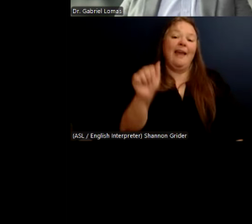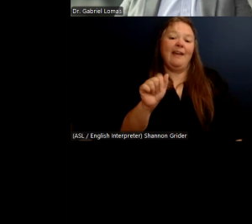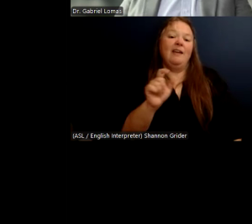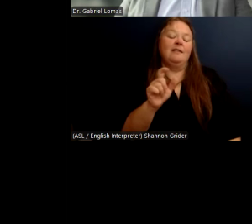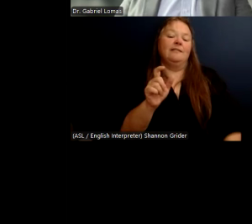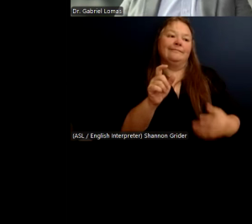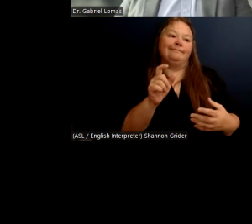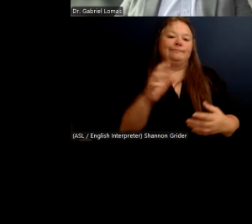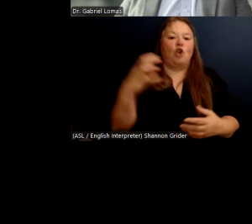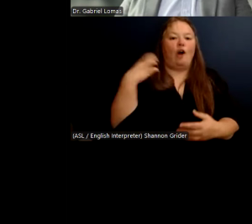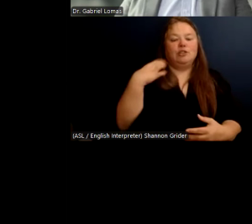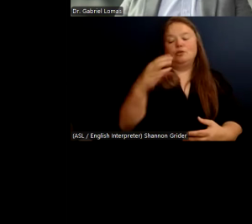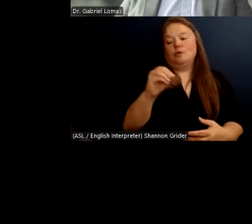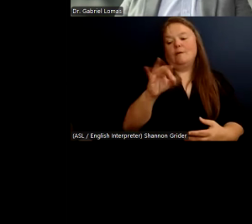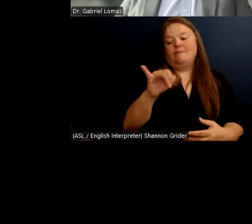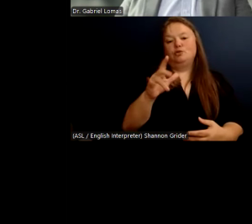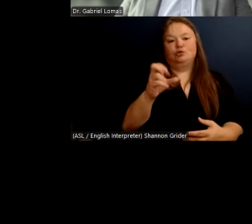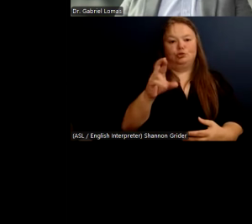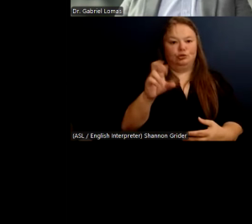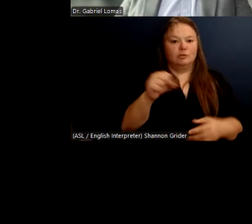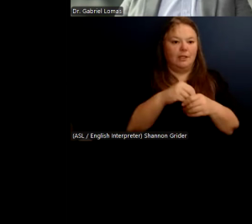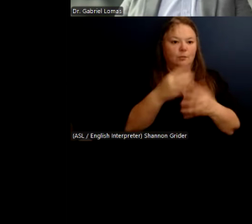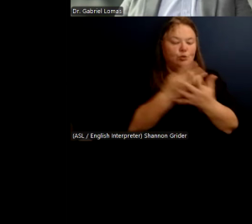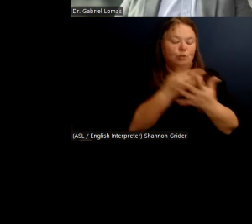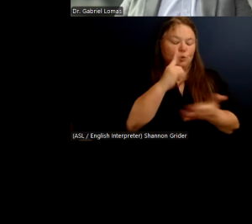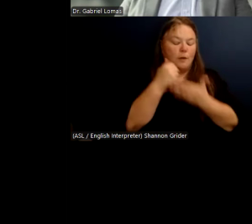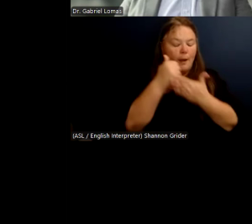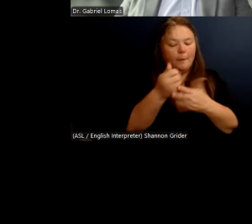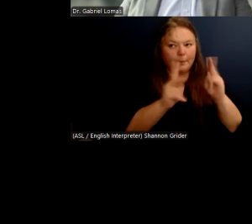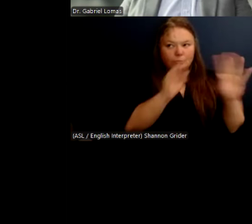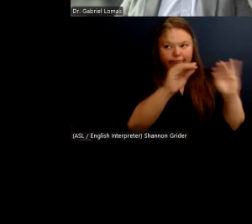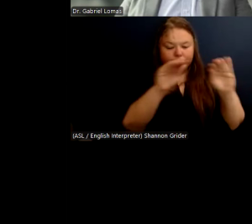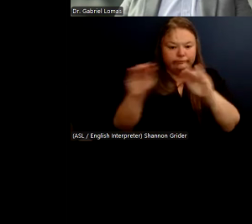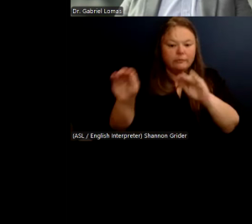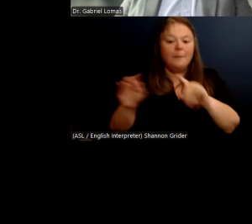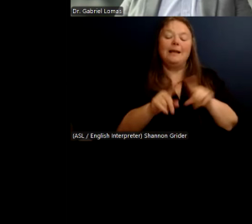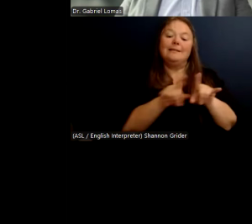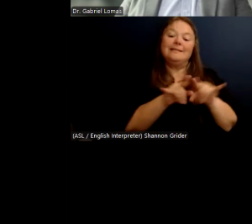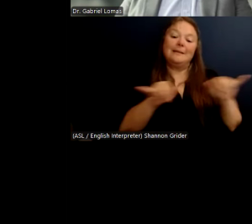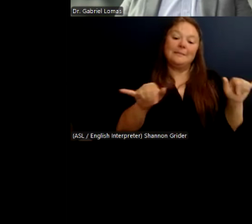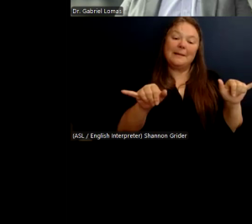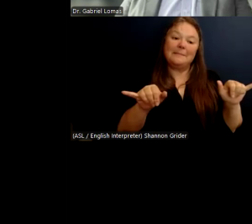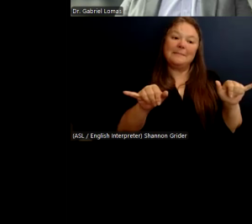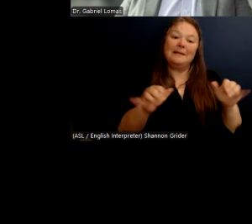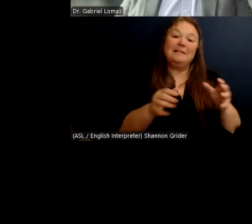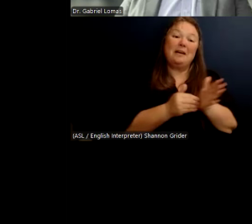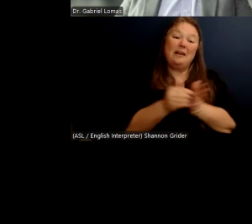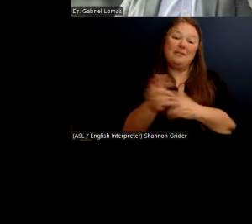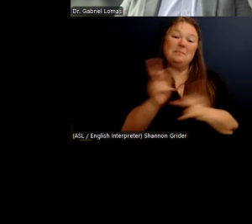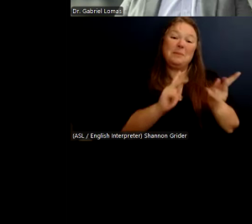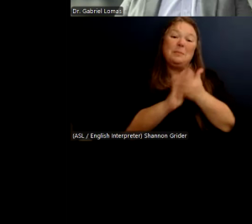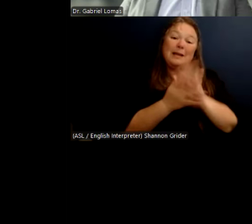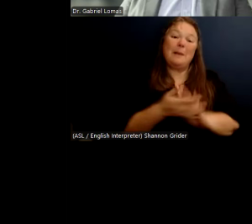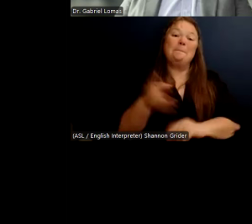help to educate. But again, I think we need to keep in mind that a lot of people are victimized when they're